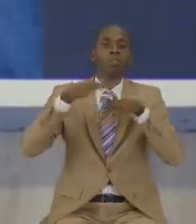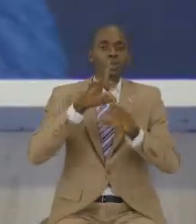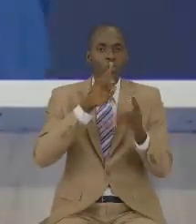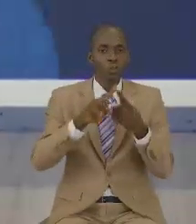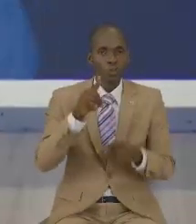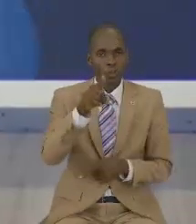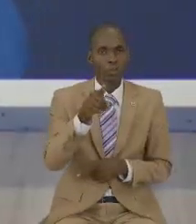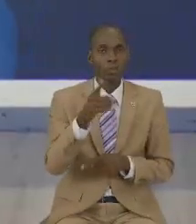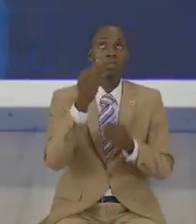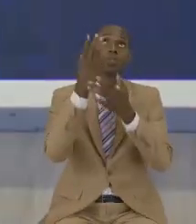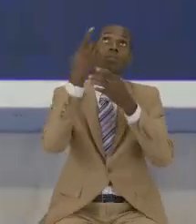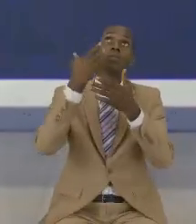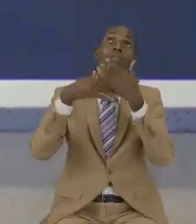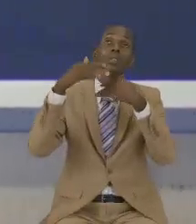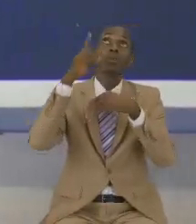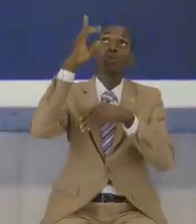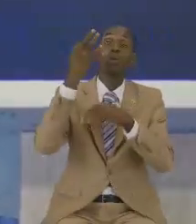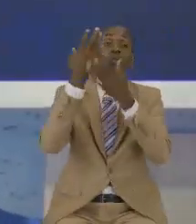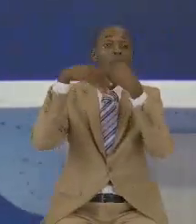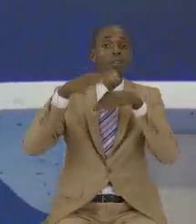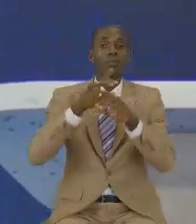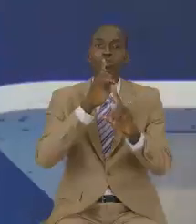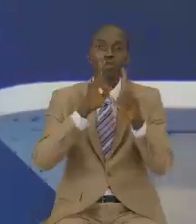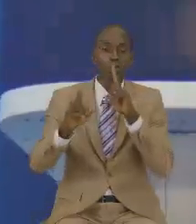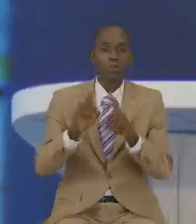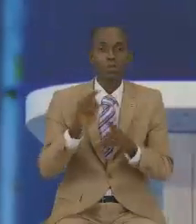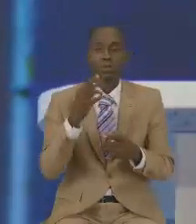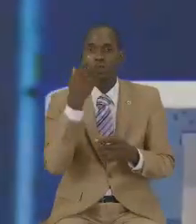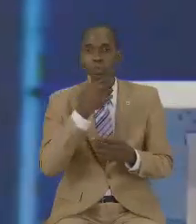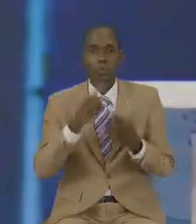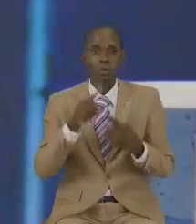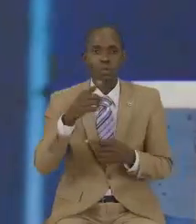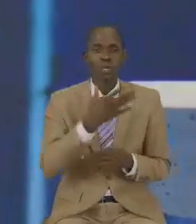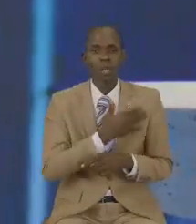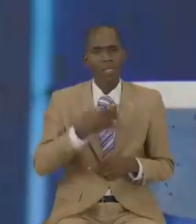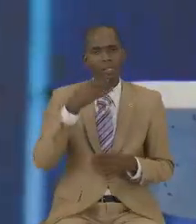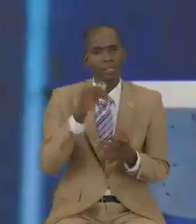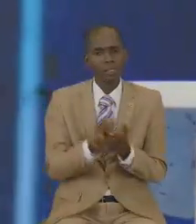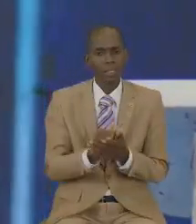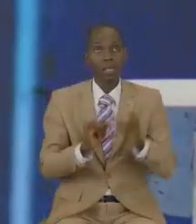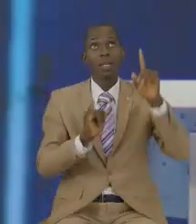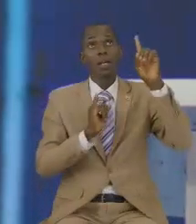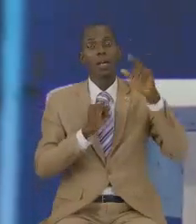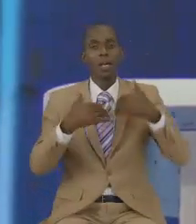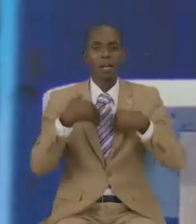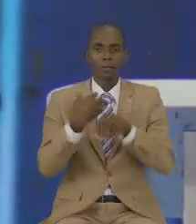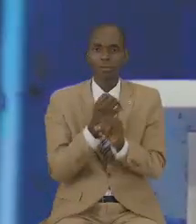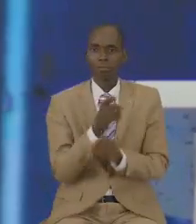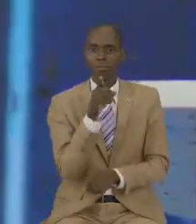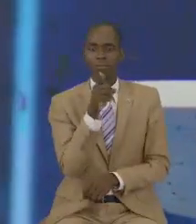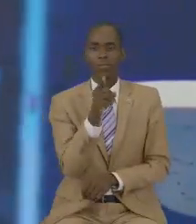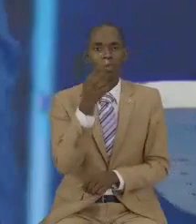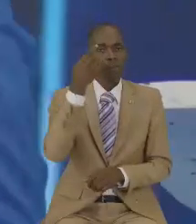the God of heaven speaks to you, and the God of heaven says, I have created him for